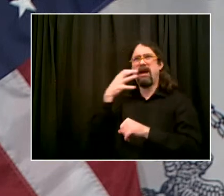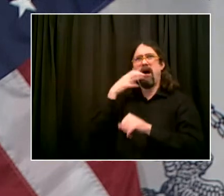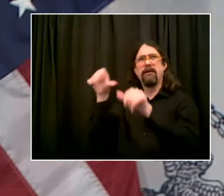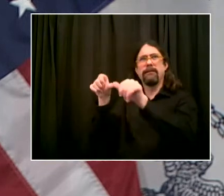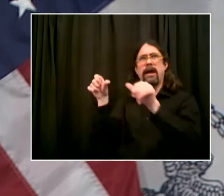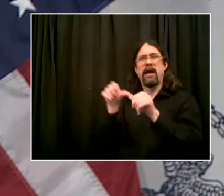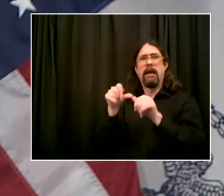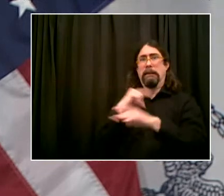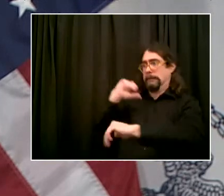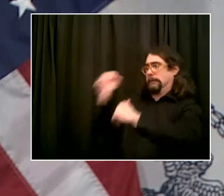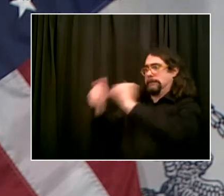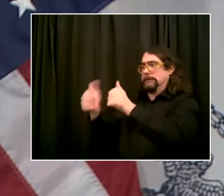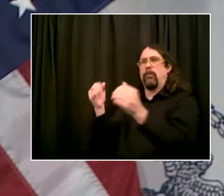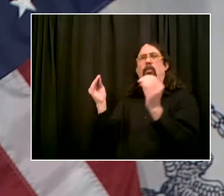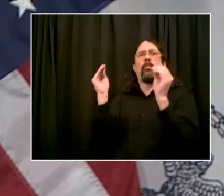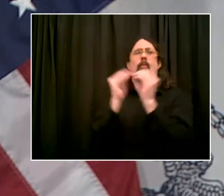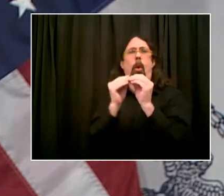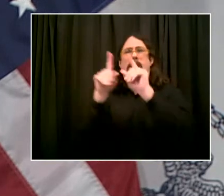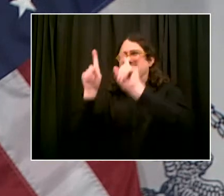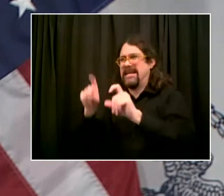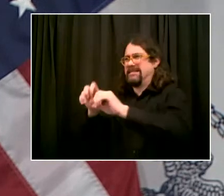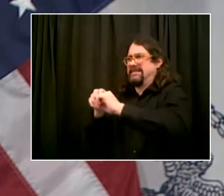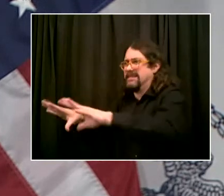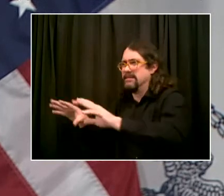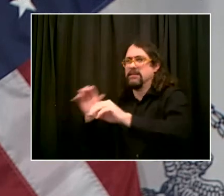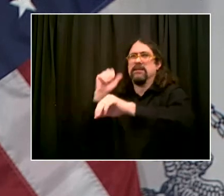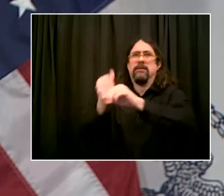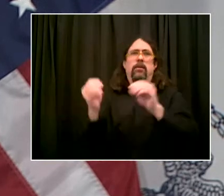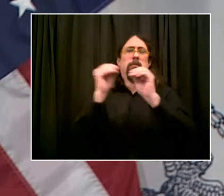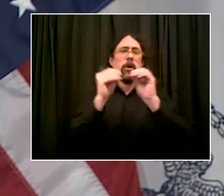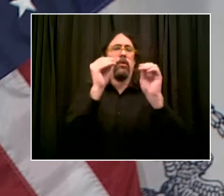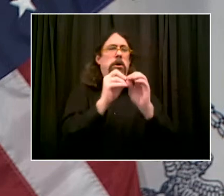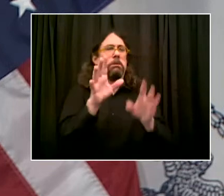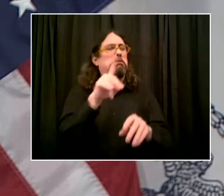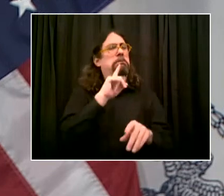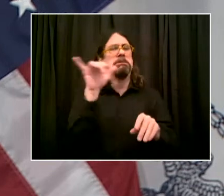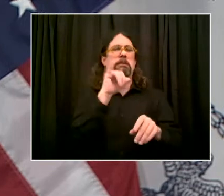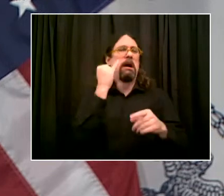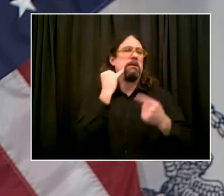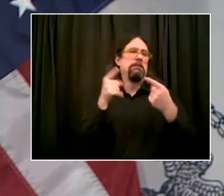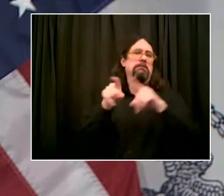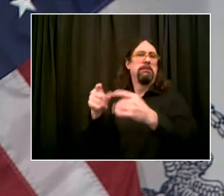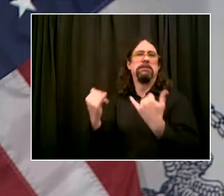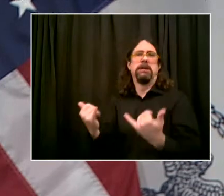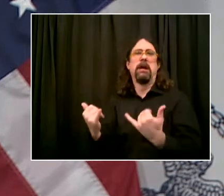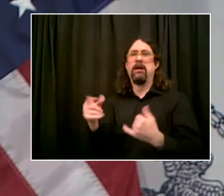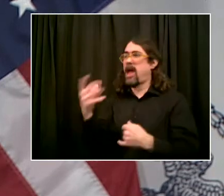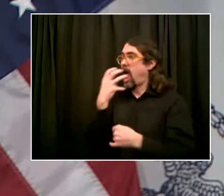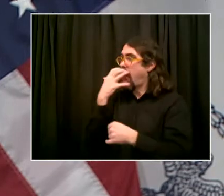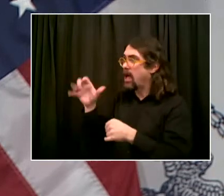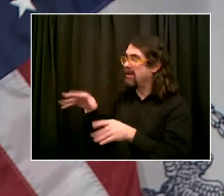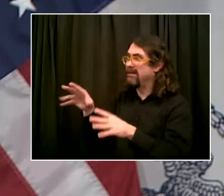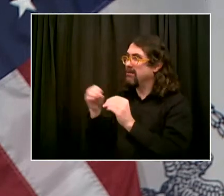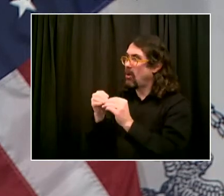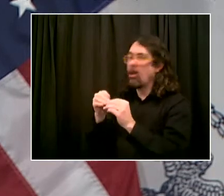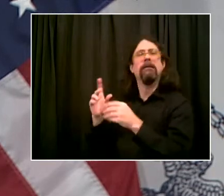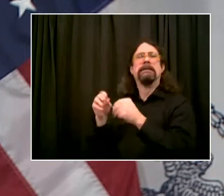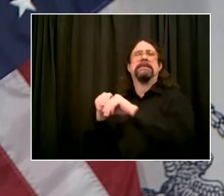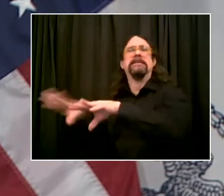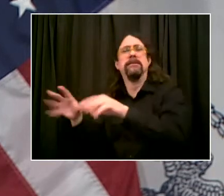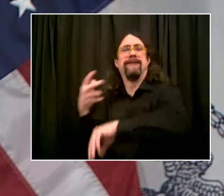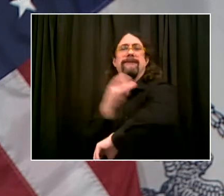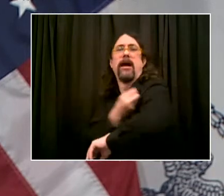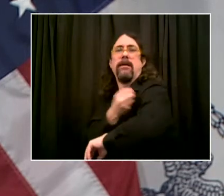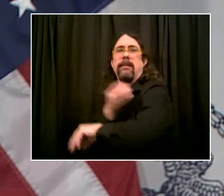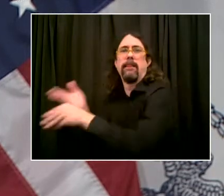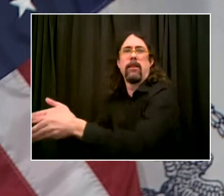the central concept, and you'll see that play out in real time. We have so much work to do on the ground, though, to address the issue